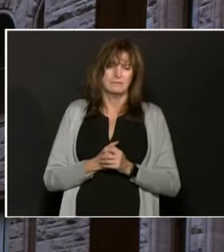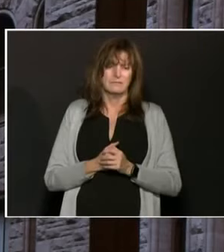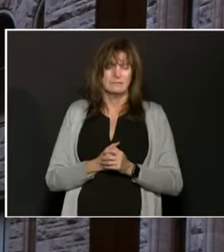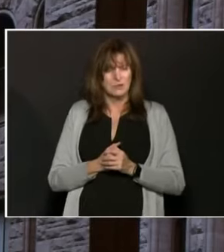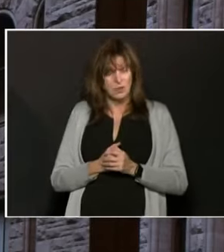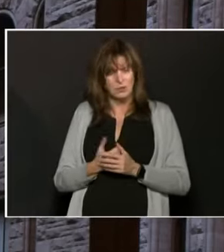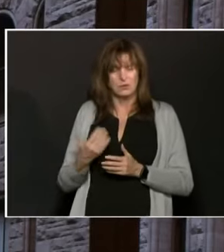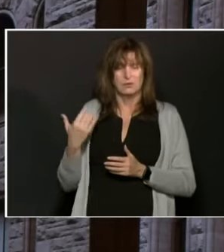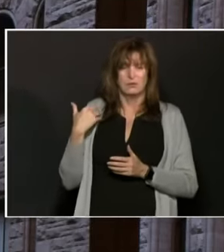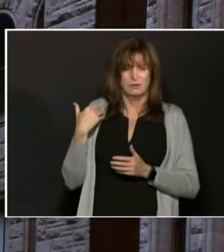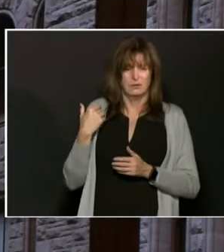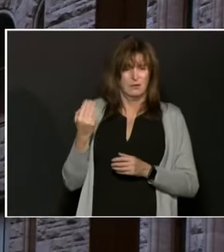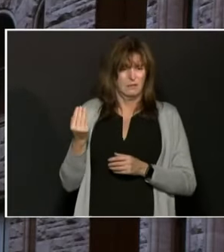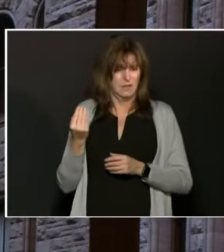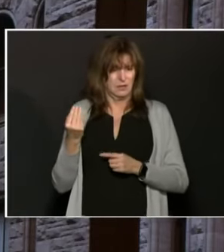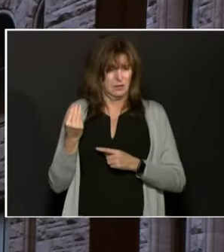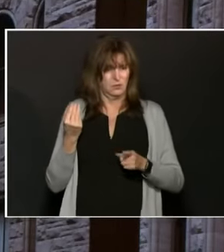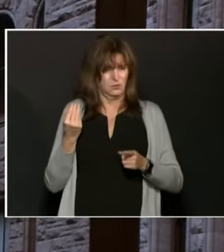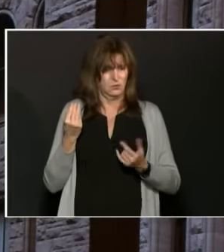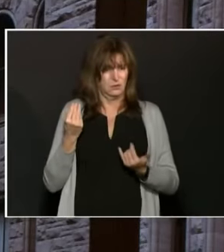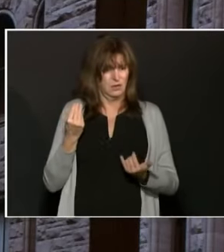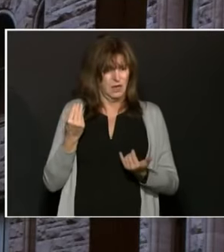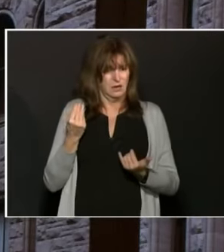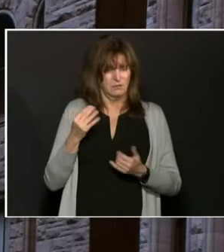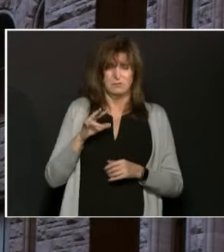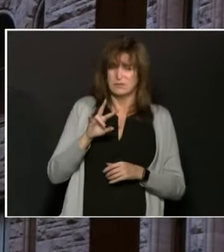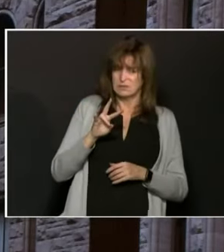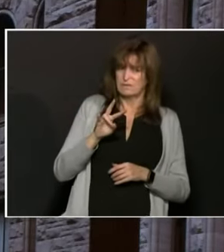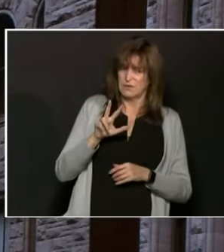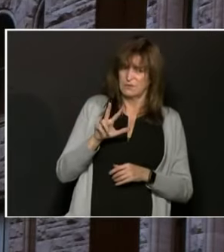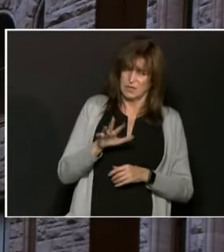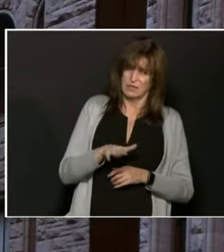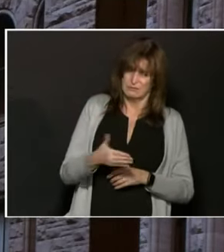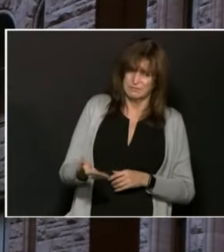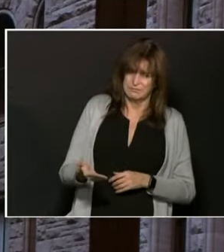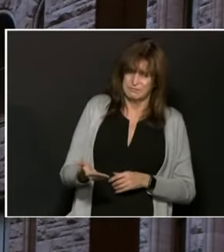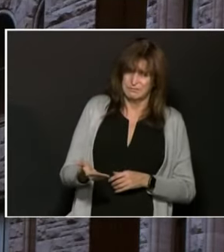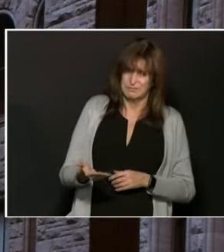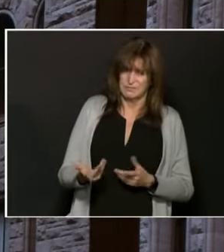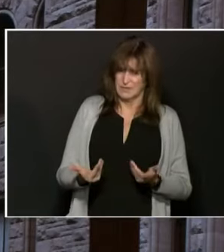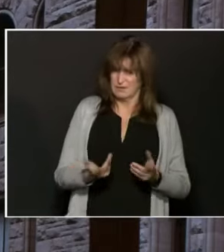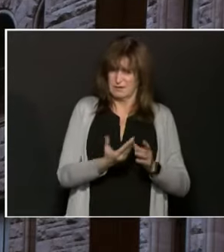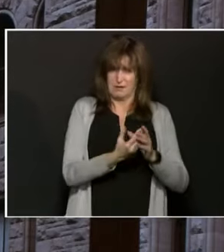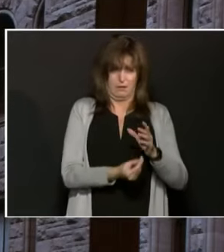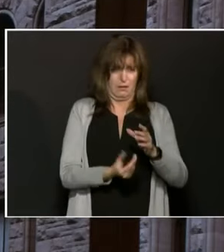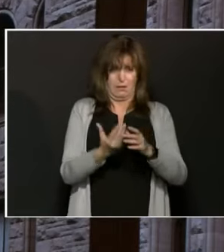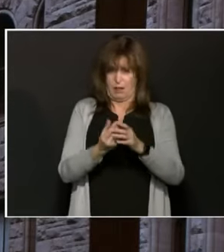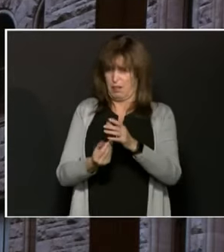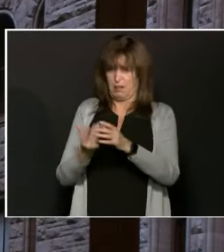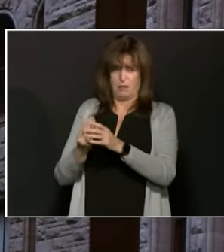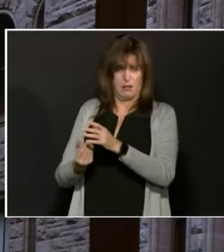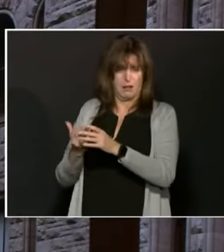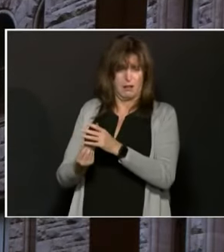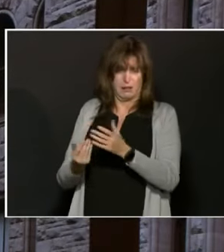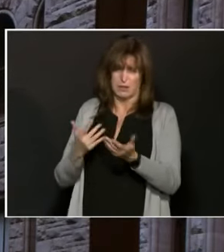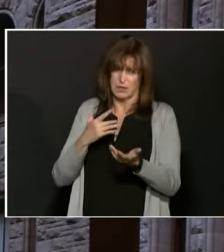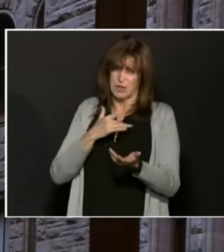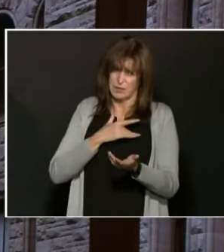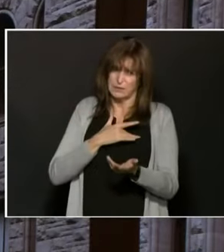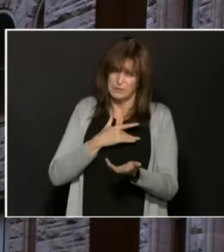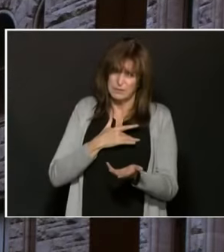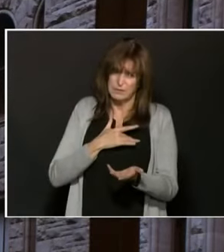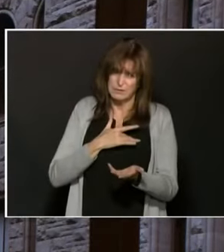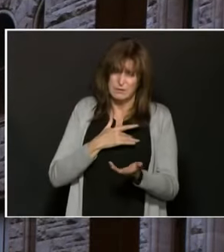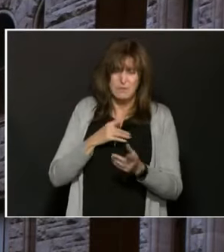talked to you. So these losses are occurring, and as Dr. Brown alluded to, because these are cases that have already been occurring, this